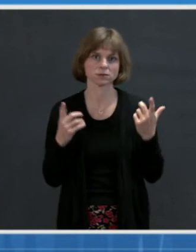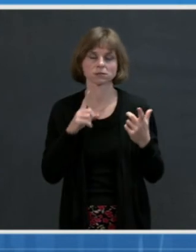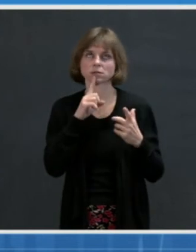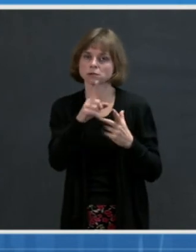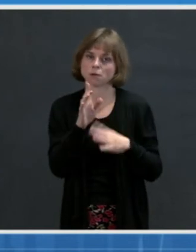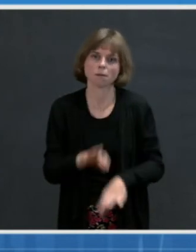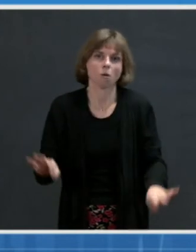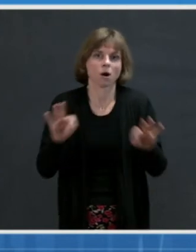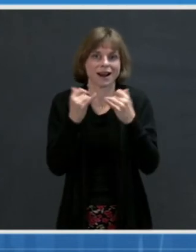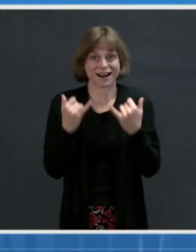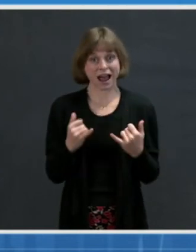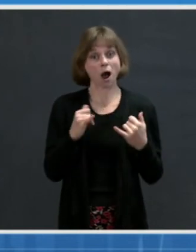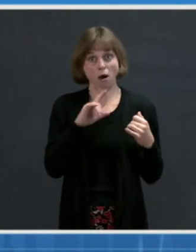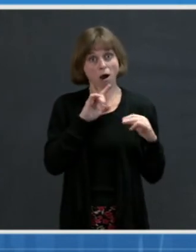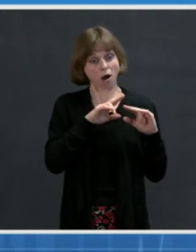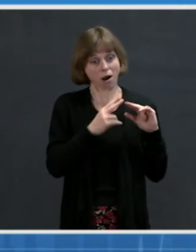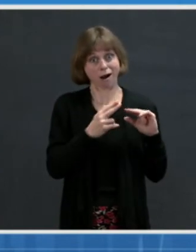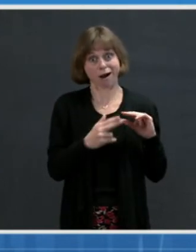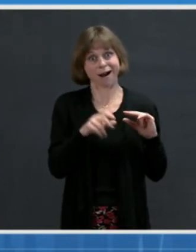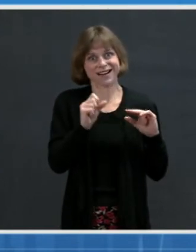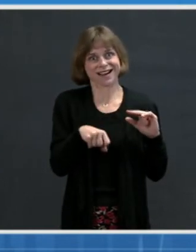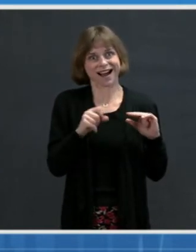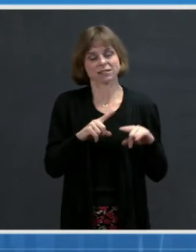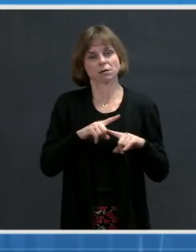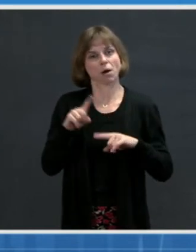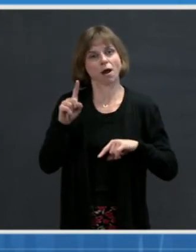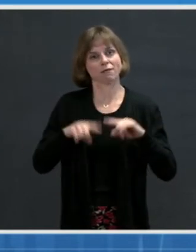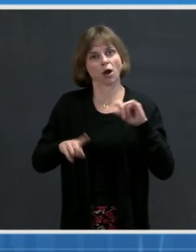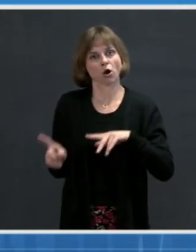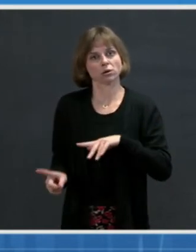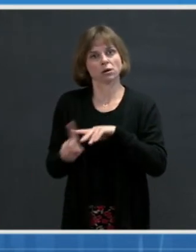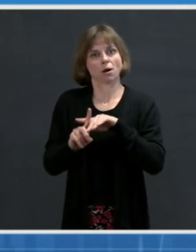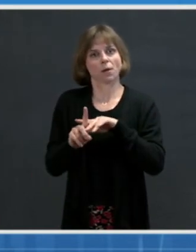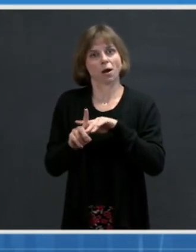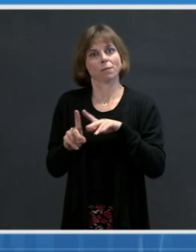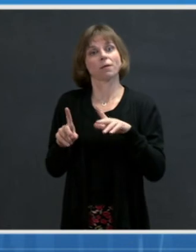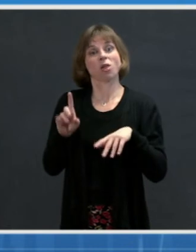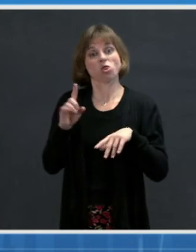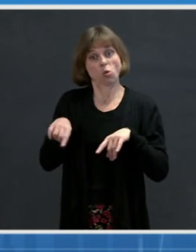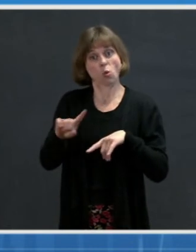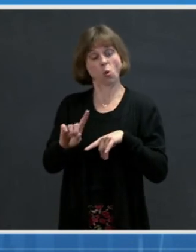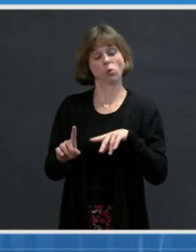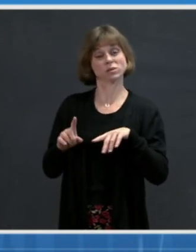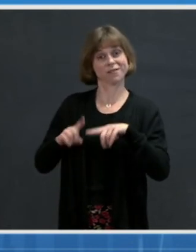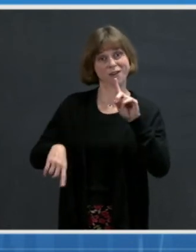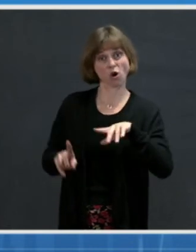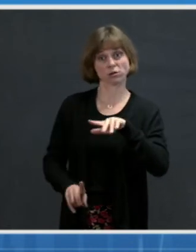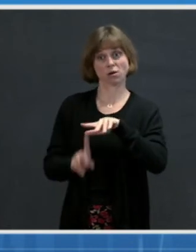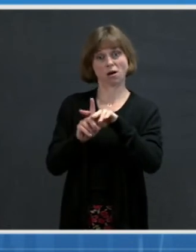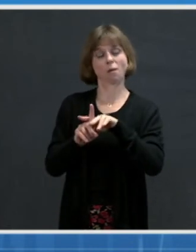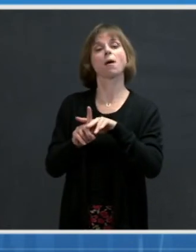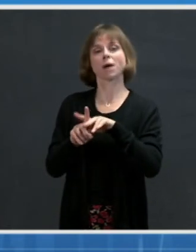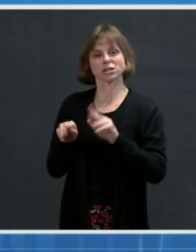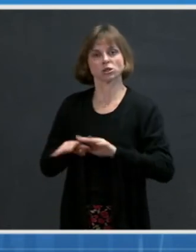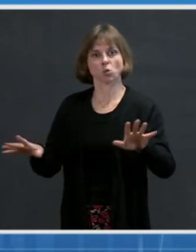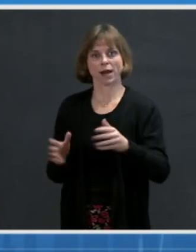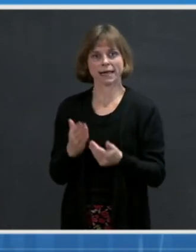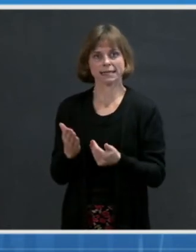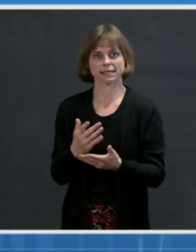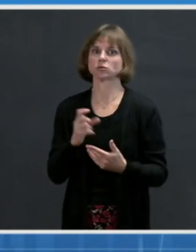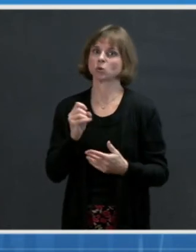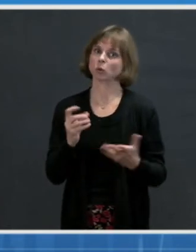cases are declining, but variants that spread more easily are increasing throughout our country. CDC continues to recommend that everyone